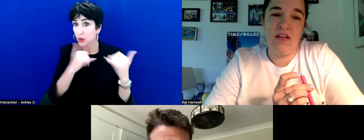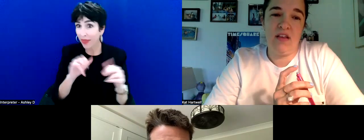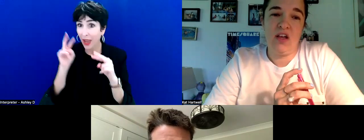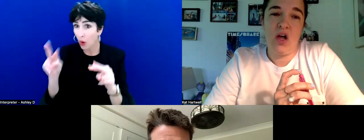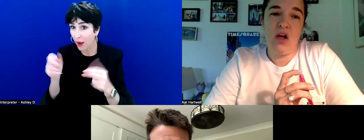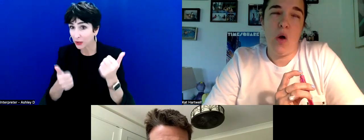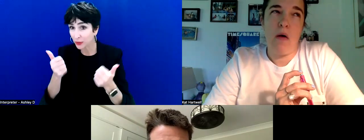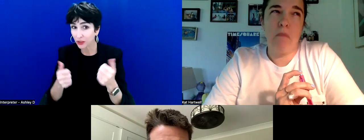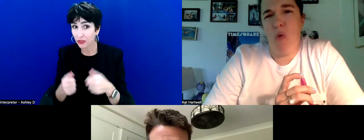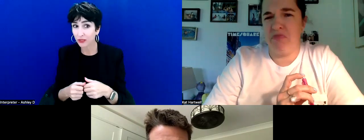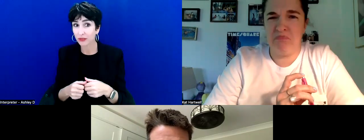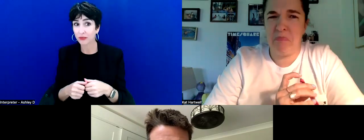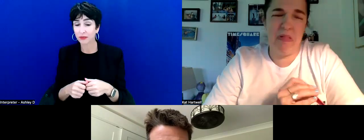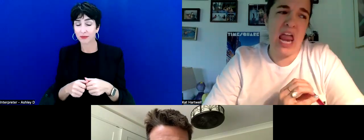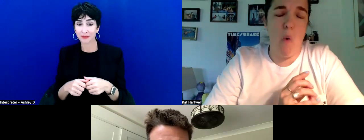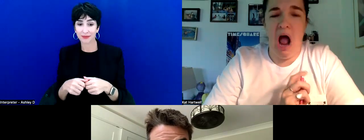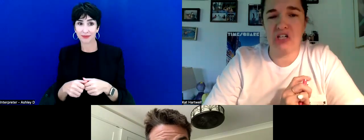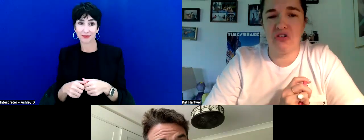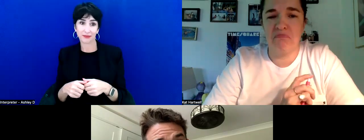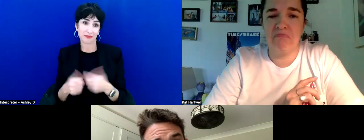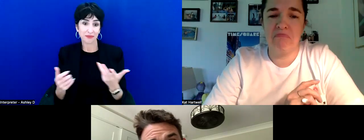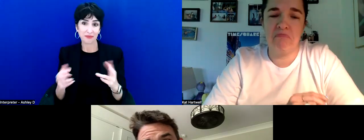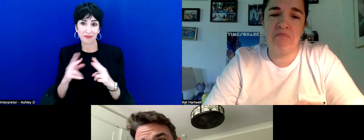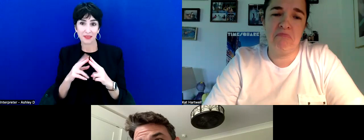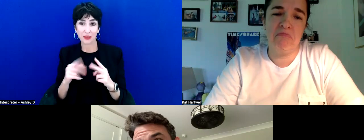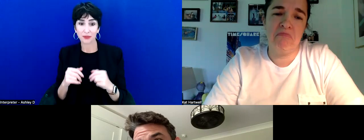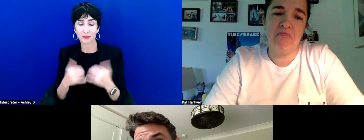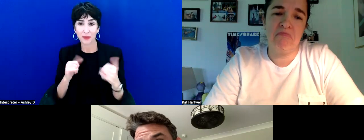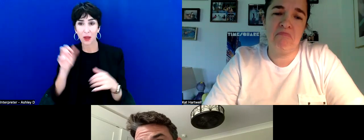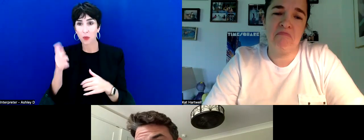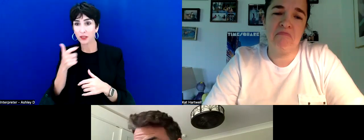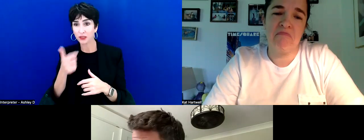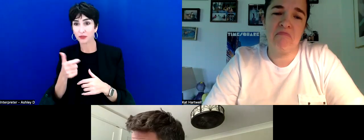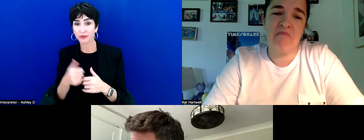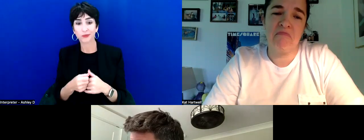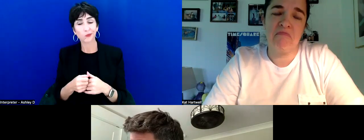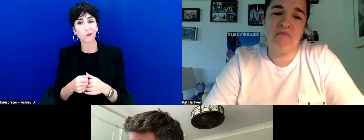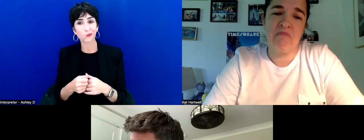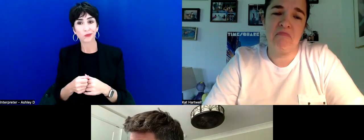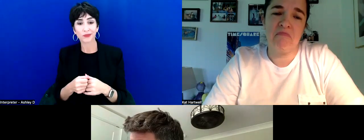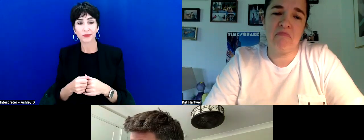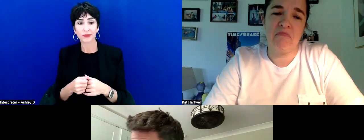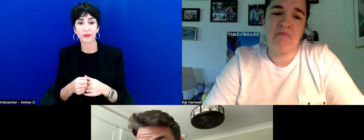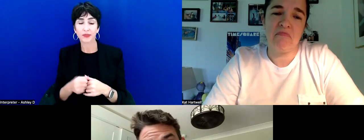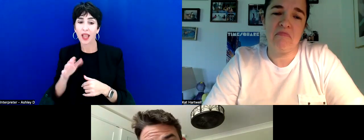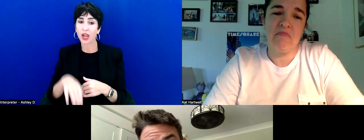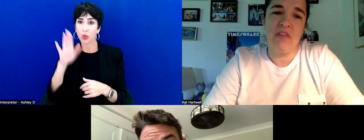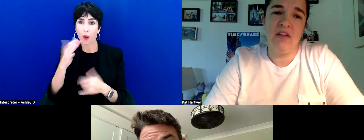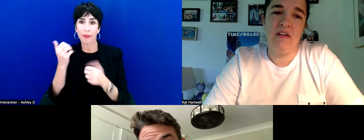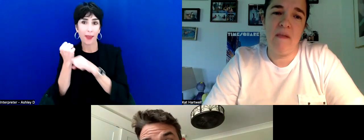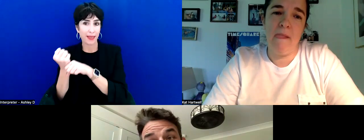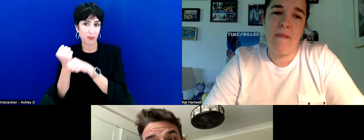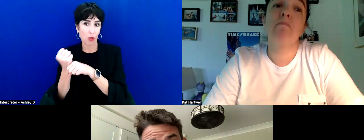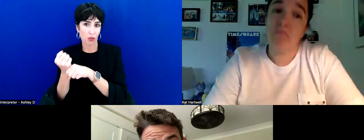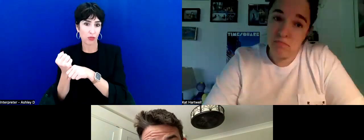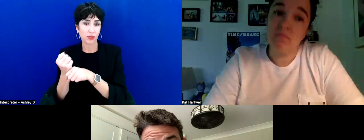watch? Both. Play or watch. Ooh, I mean, I grew up playing baseball,